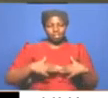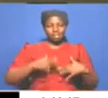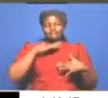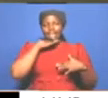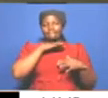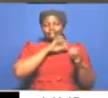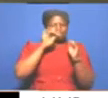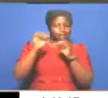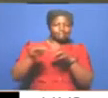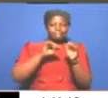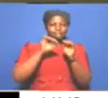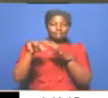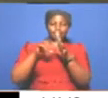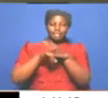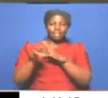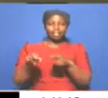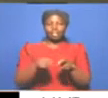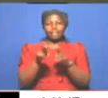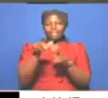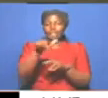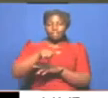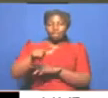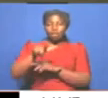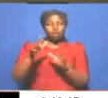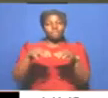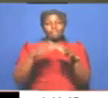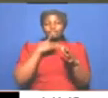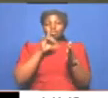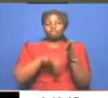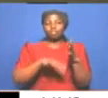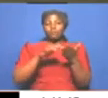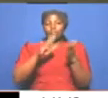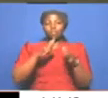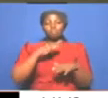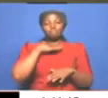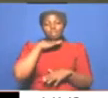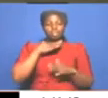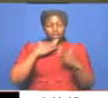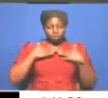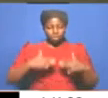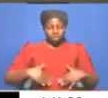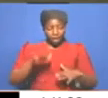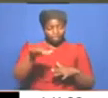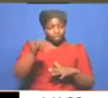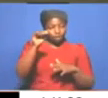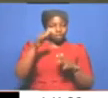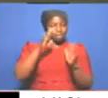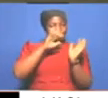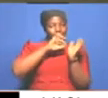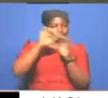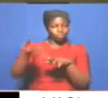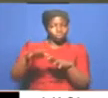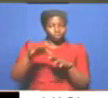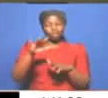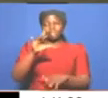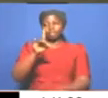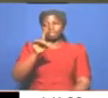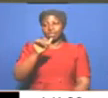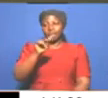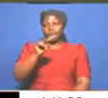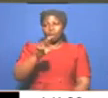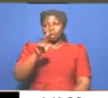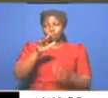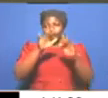River. According to the local community, most of the bodies are found dumped around the Ndanu Falls, which they claim